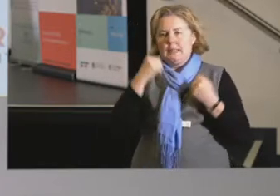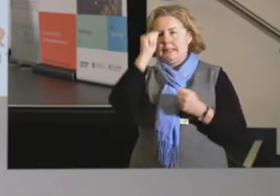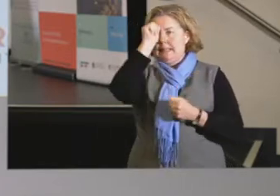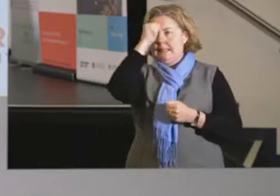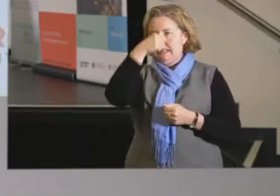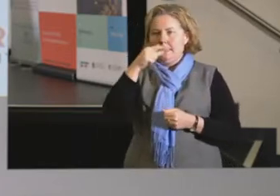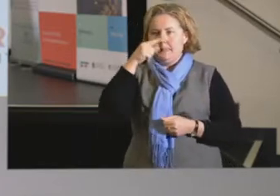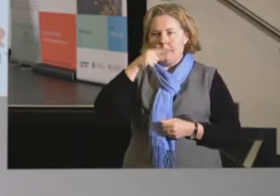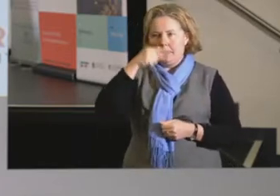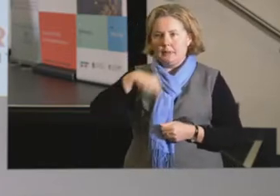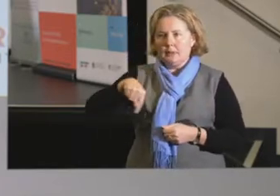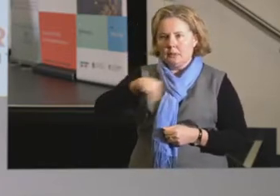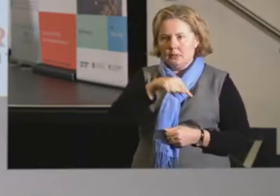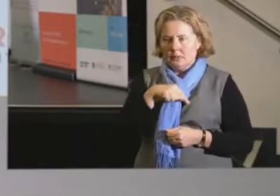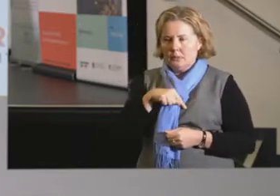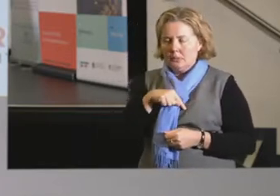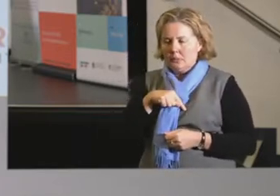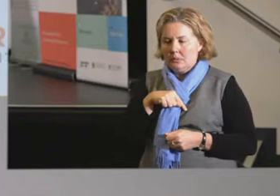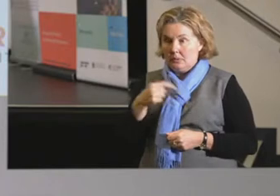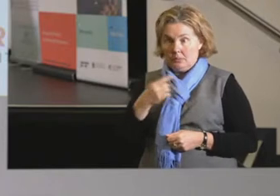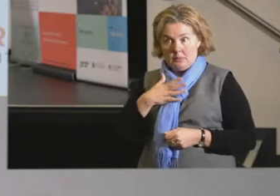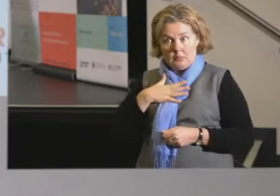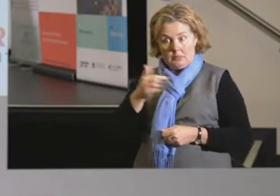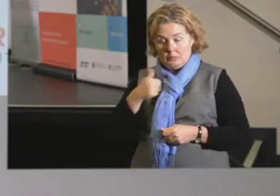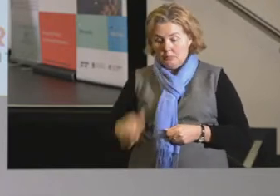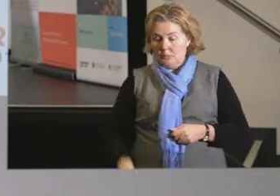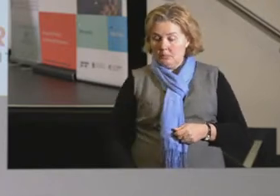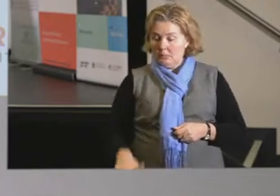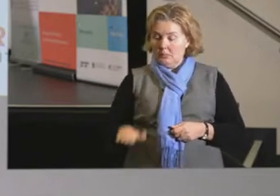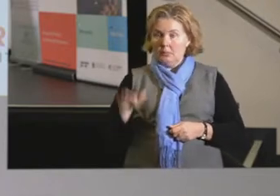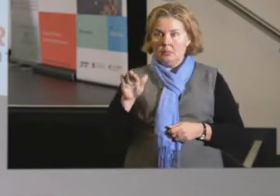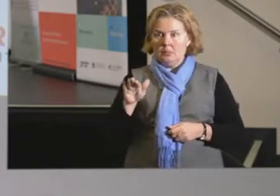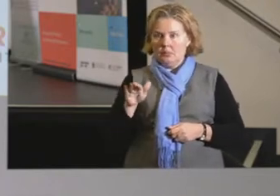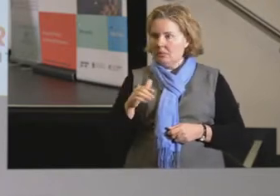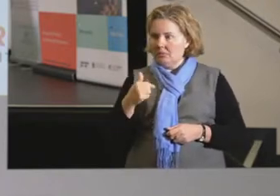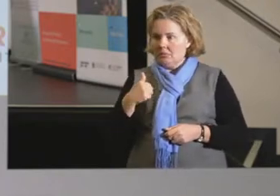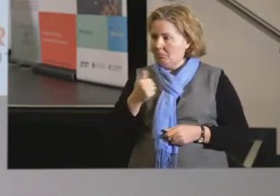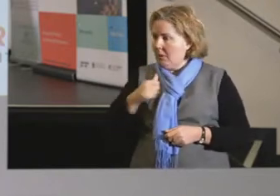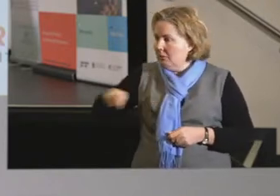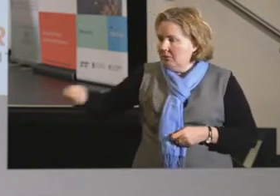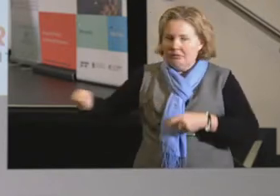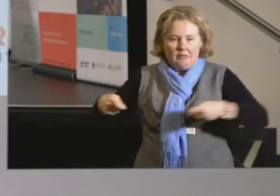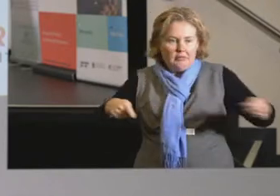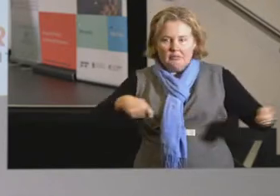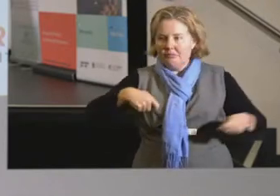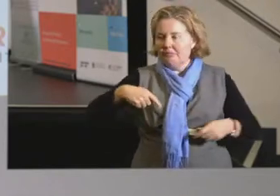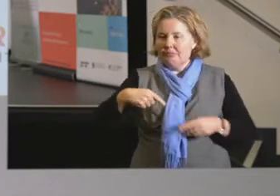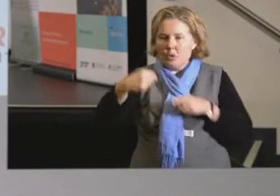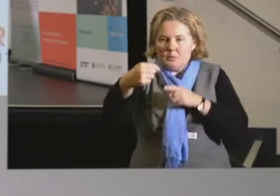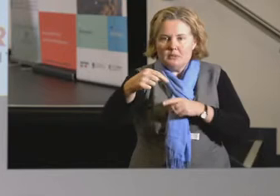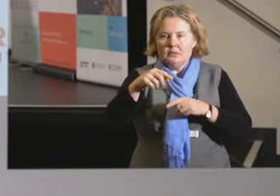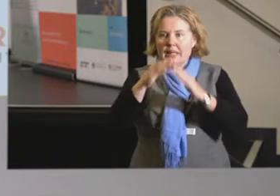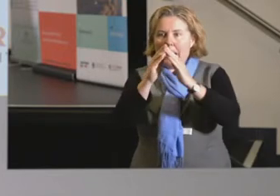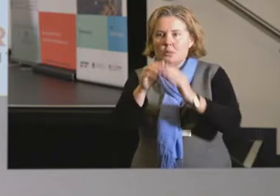And for me, as someone who grew up in a very diverse neighborhood with neighbors who